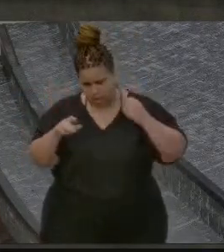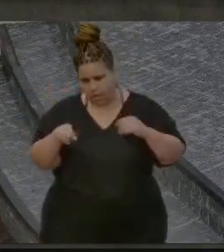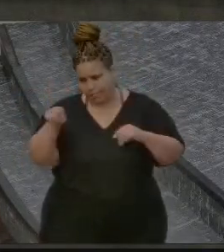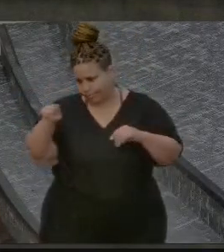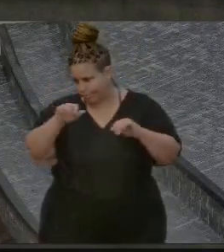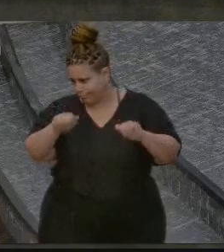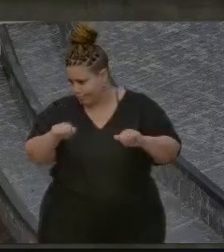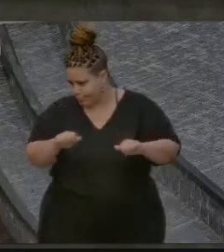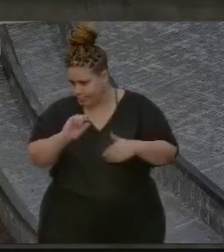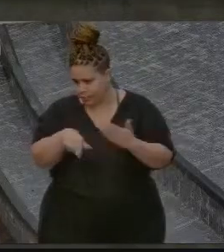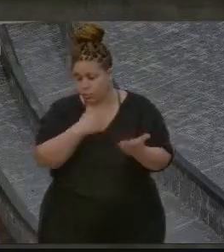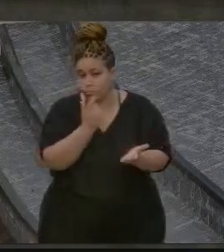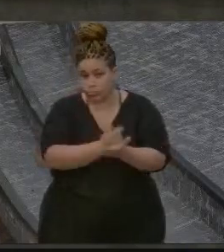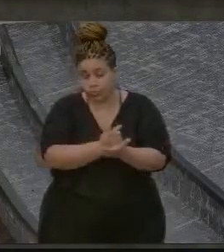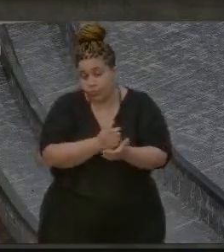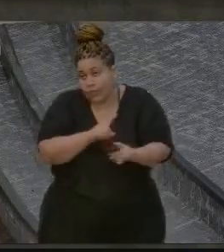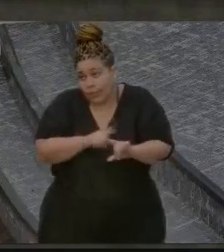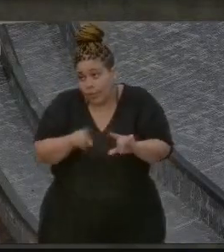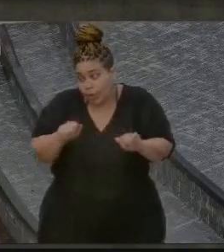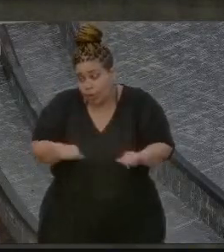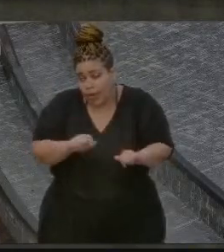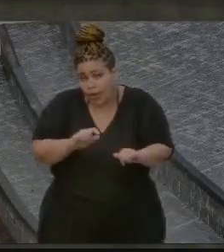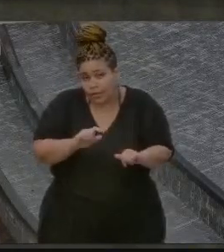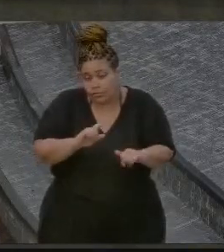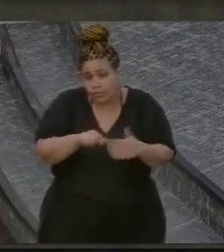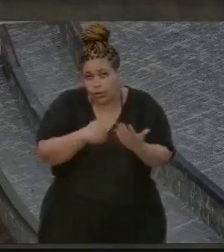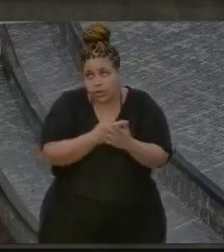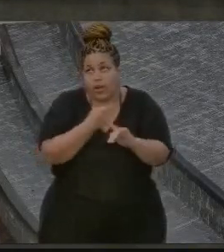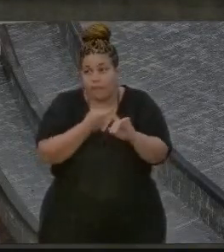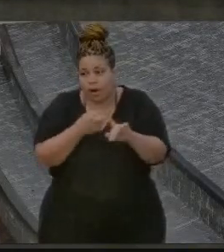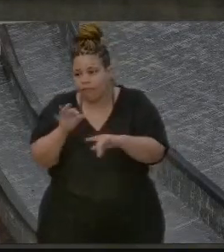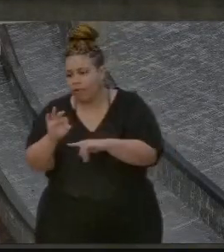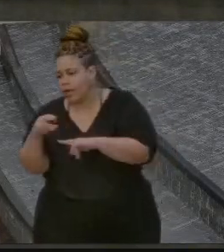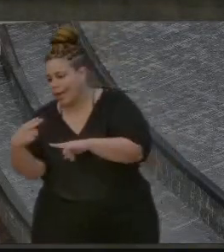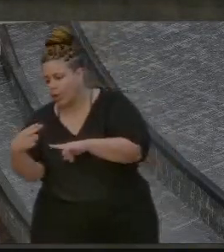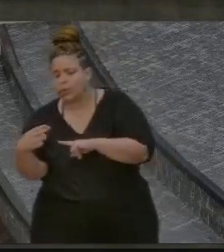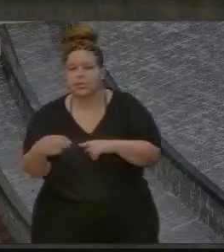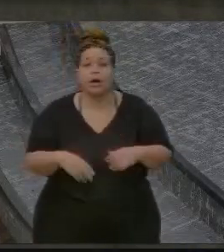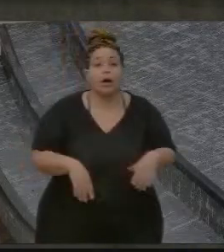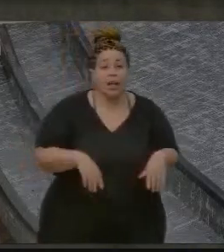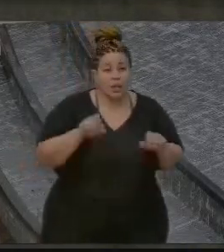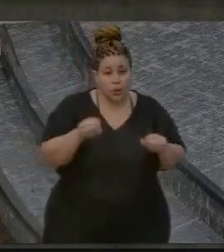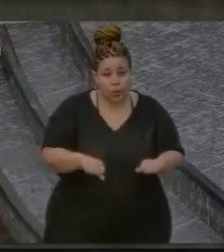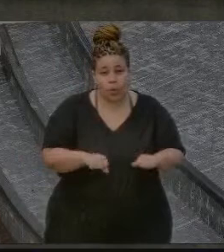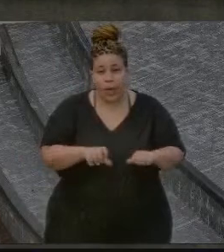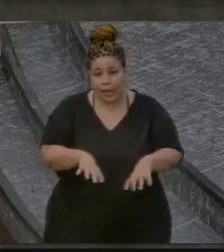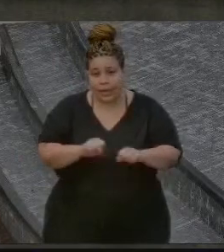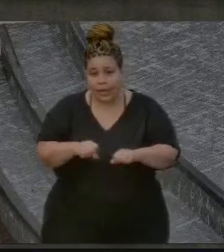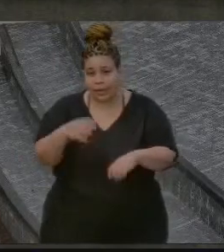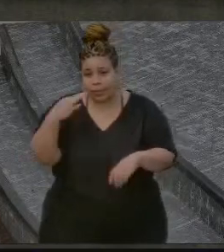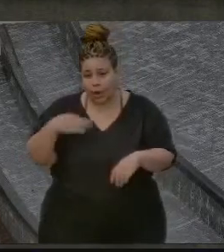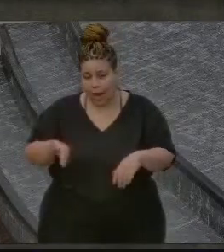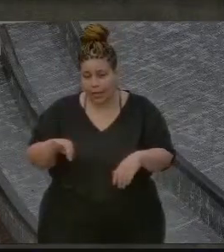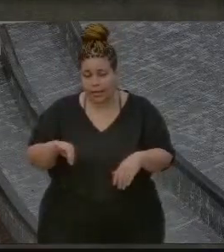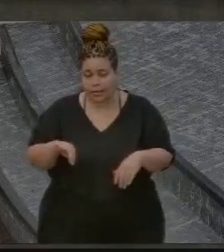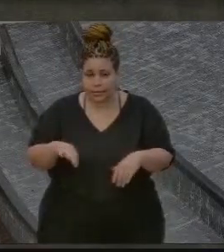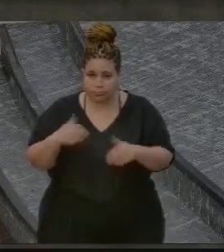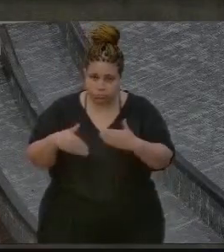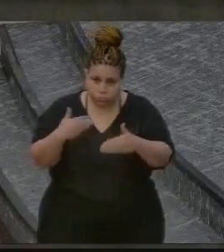time. But you can also graduate from Foothills, but you can take credits at Foothills and graduate from your home high school as well.